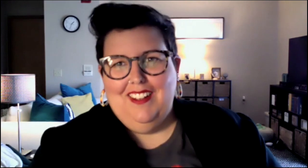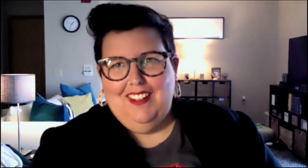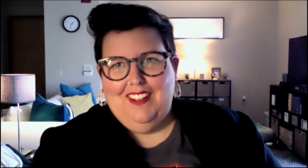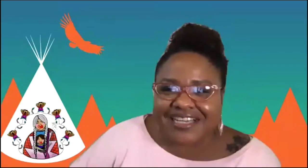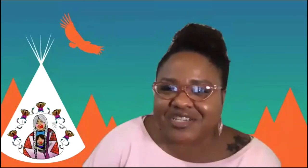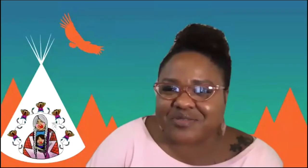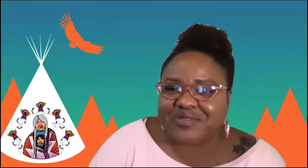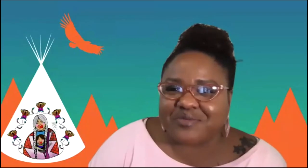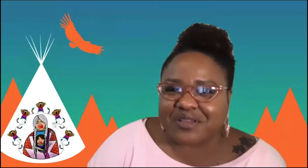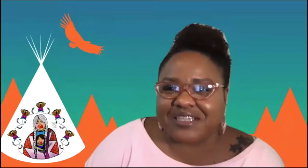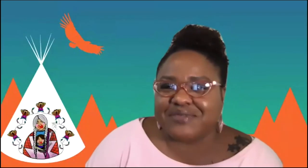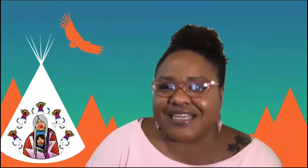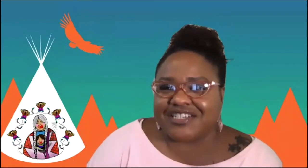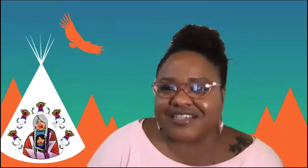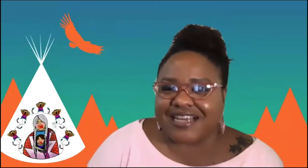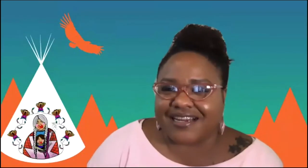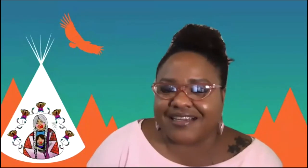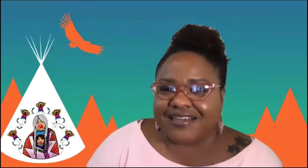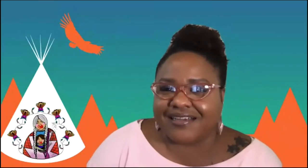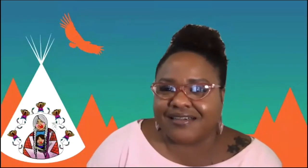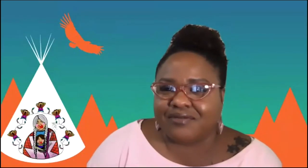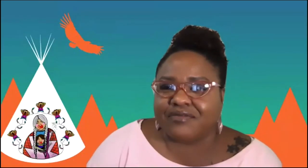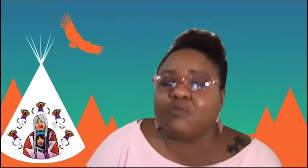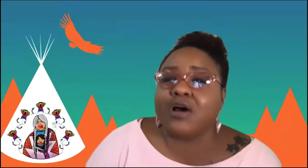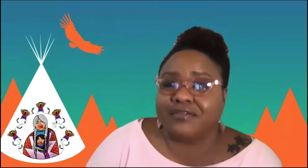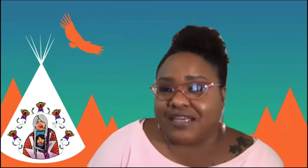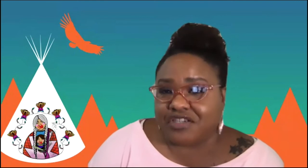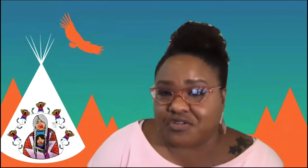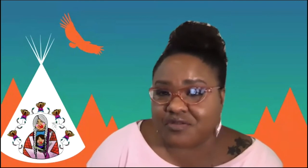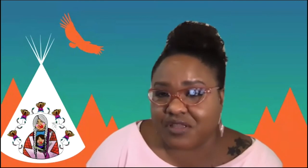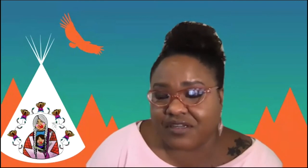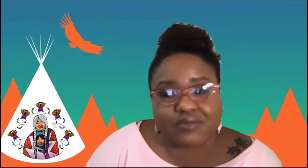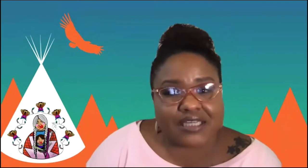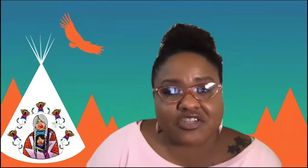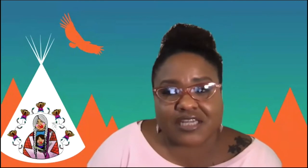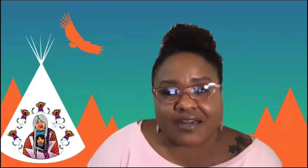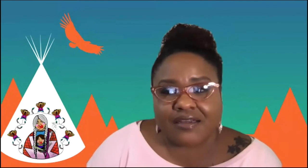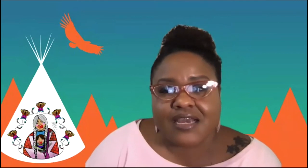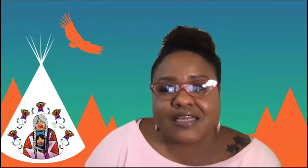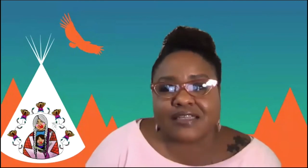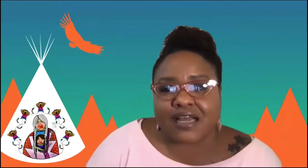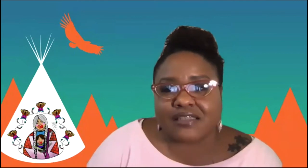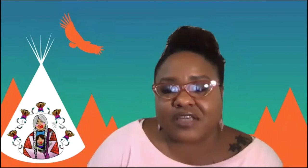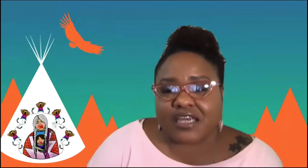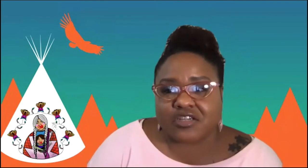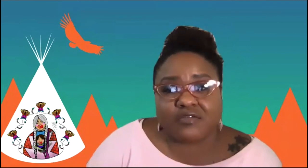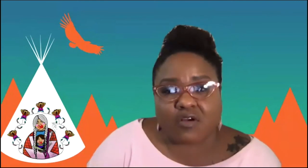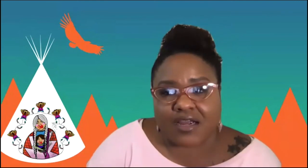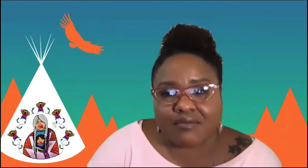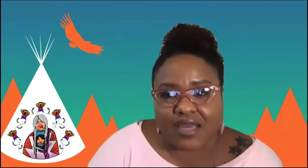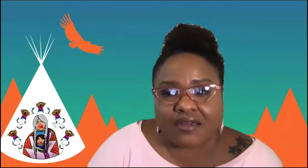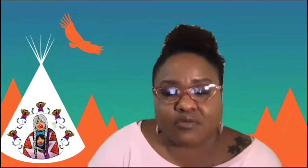Let's see, on the issues with victimization data, one of the issues with victimization data is classification